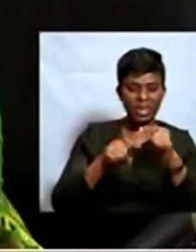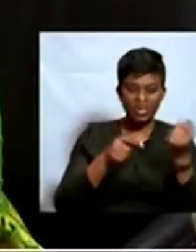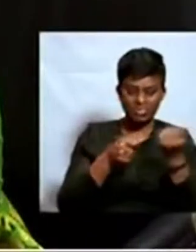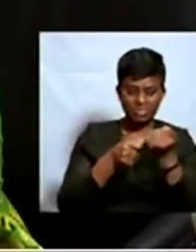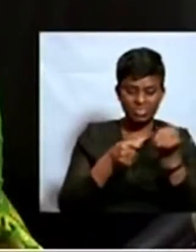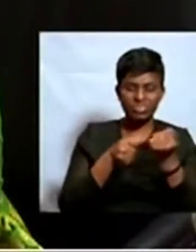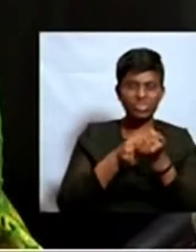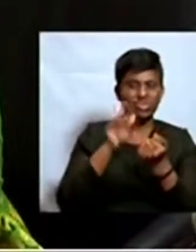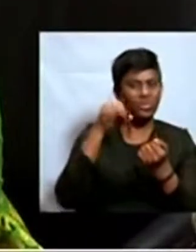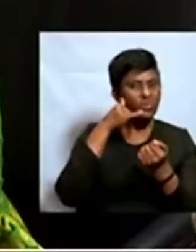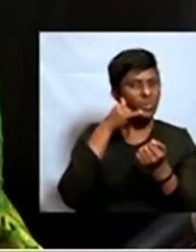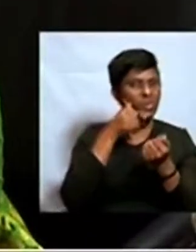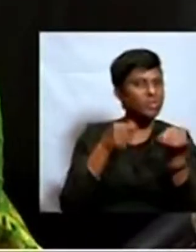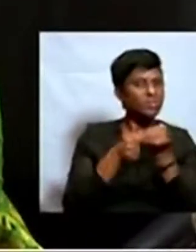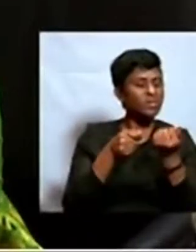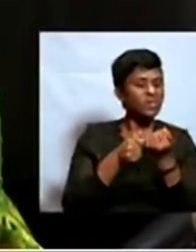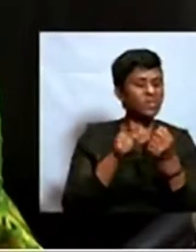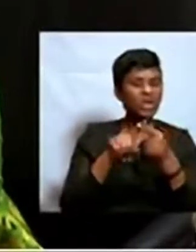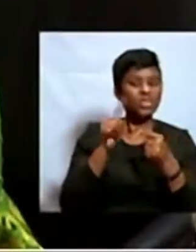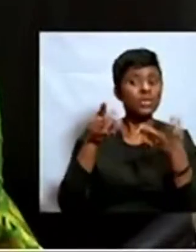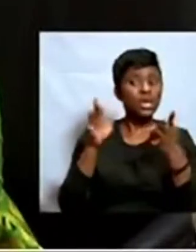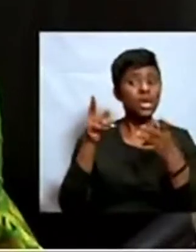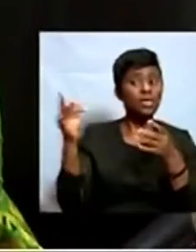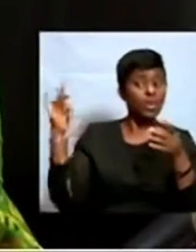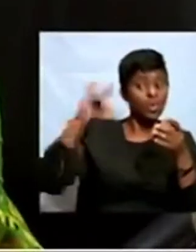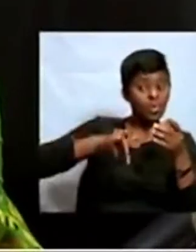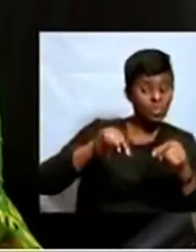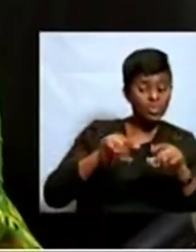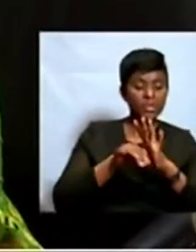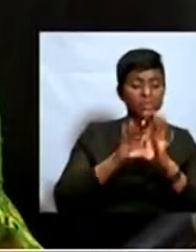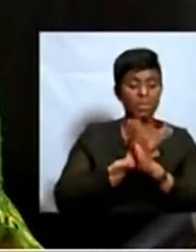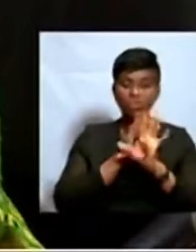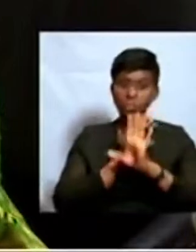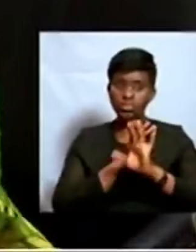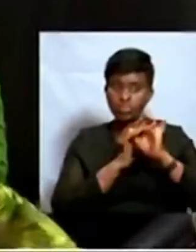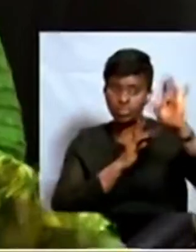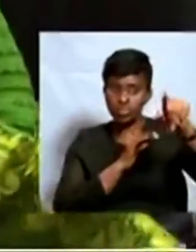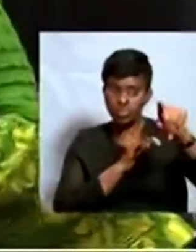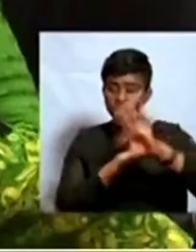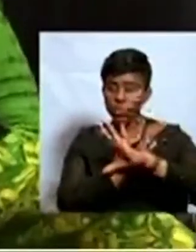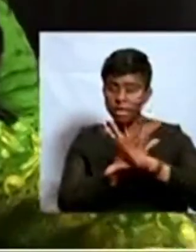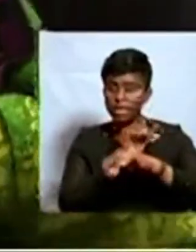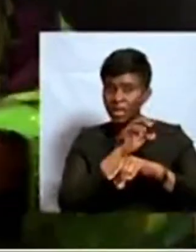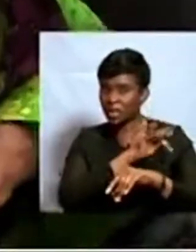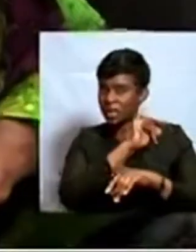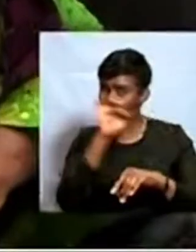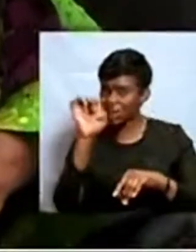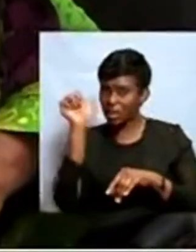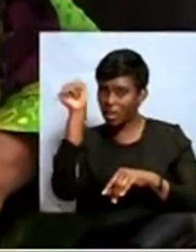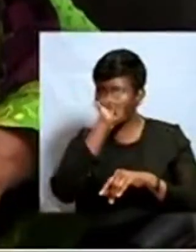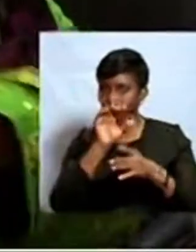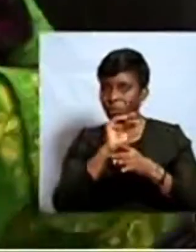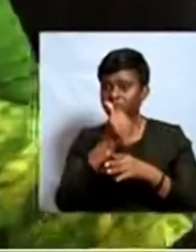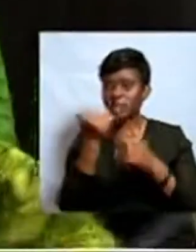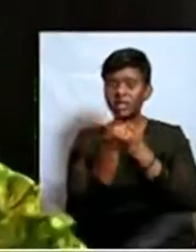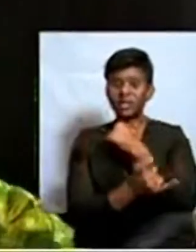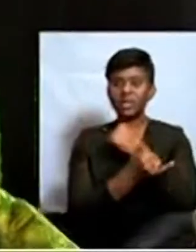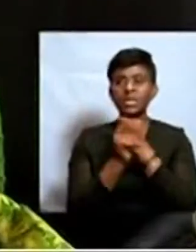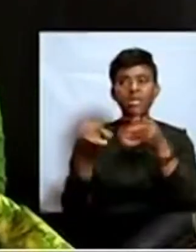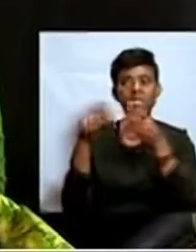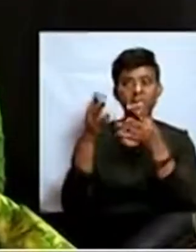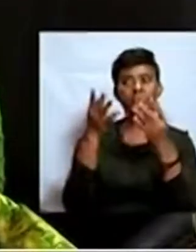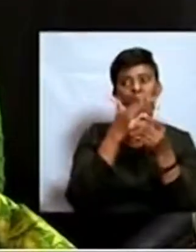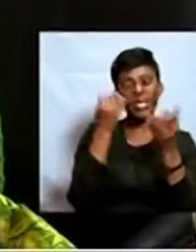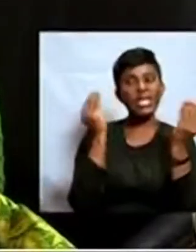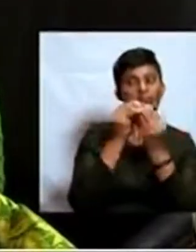on the, but you allow them to come and land. But when you go to their countries, going to East Africa or any other country, they'll give you